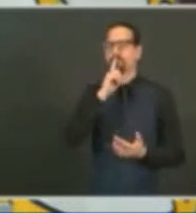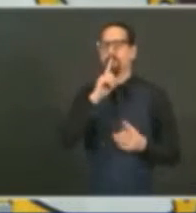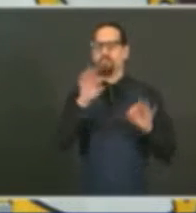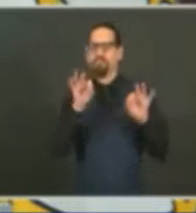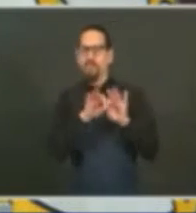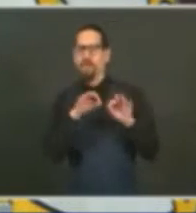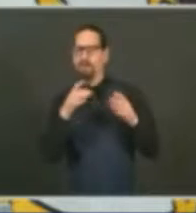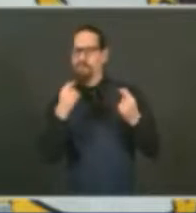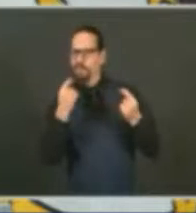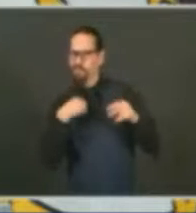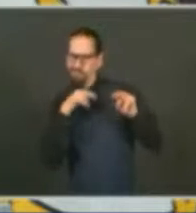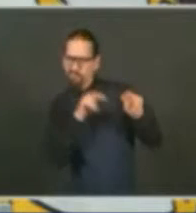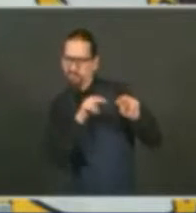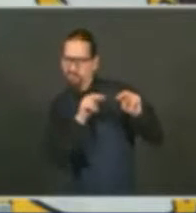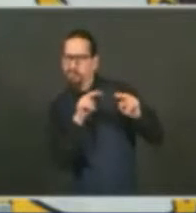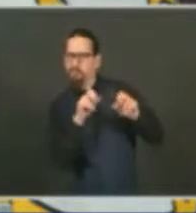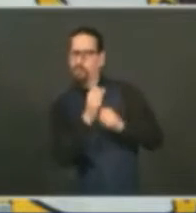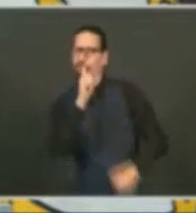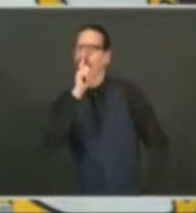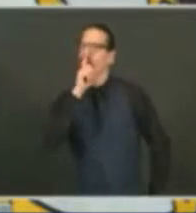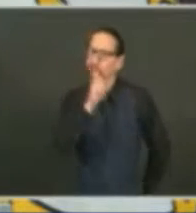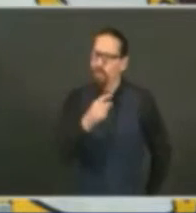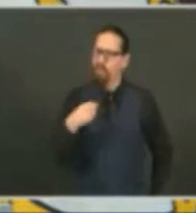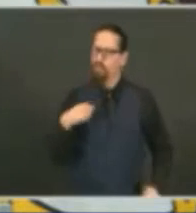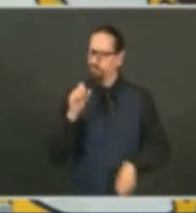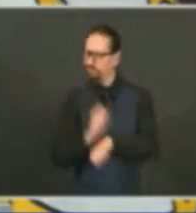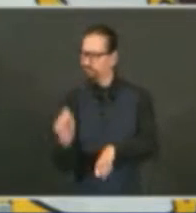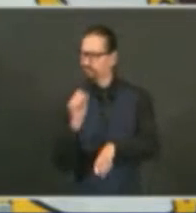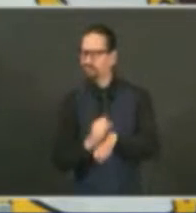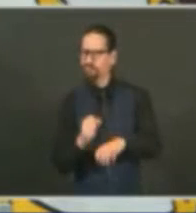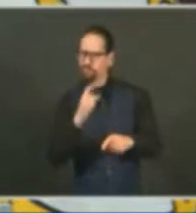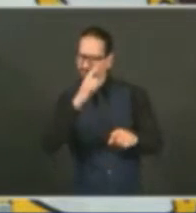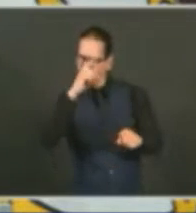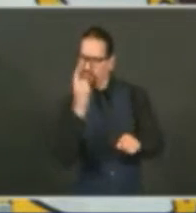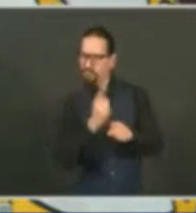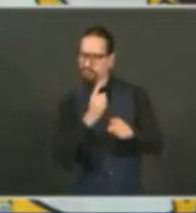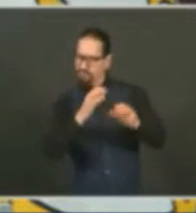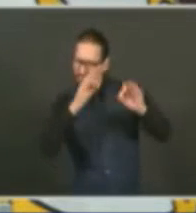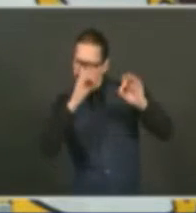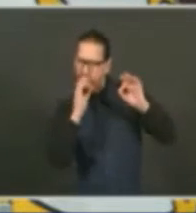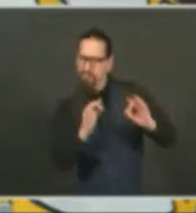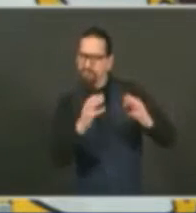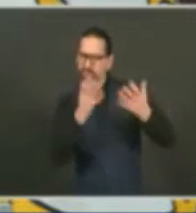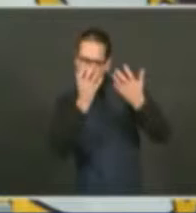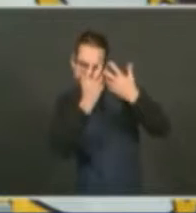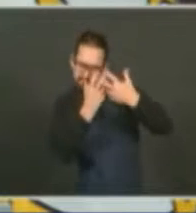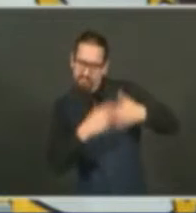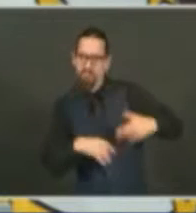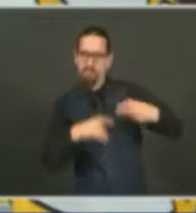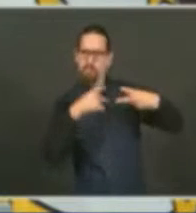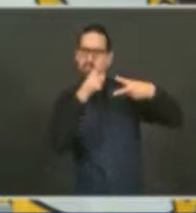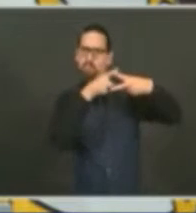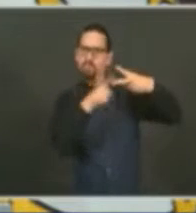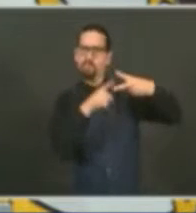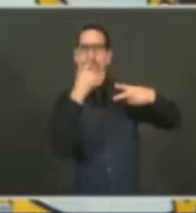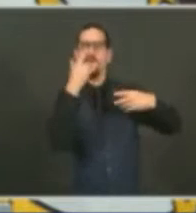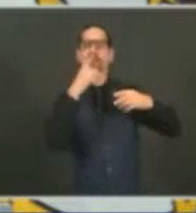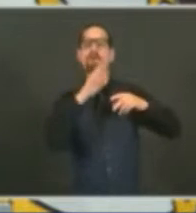on this every day, all day. They have different refrigeration requirements, different handling requirements,